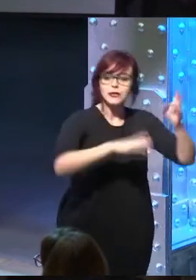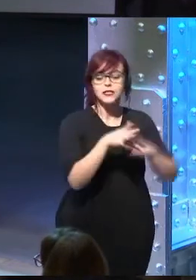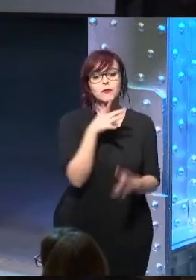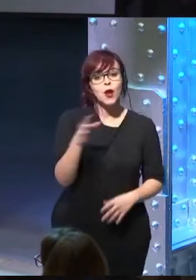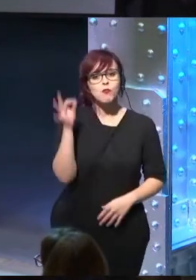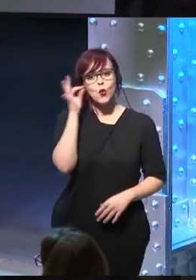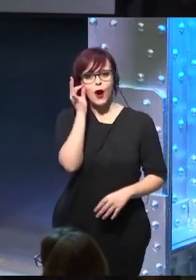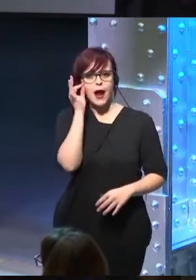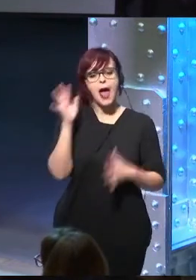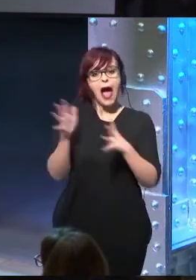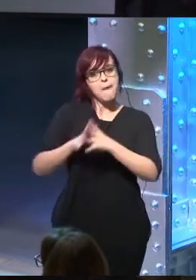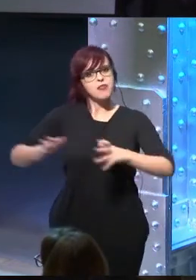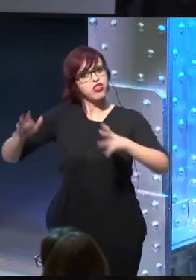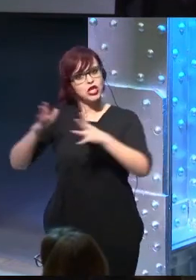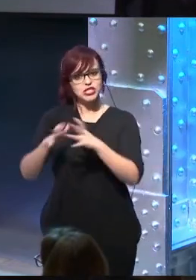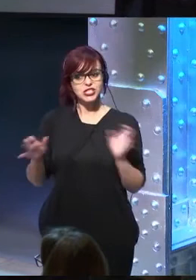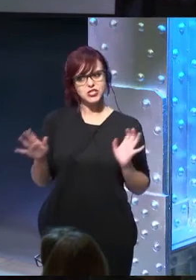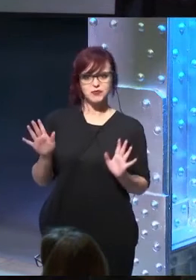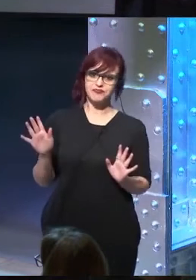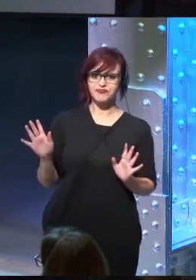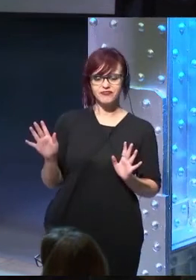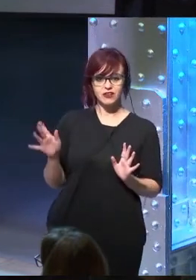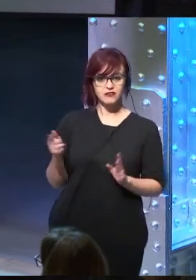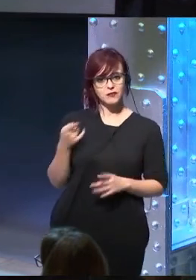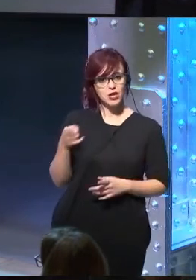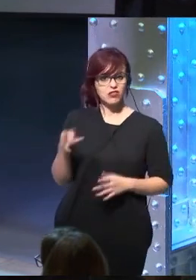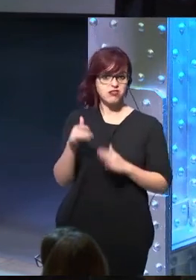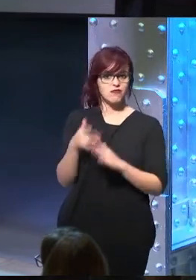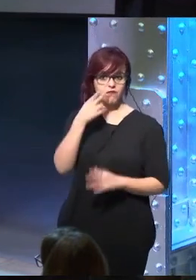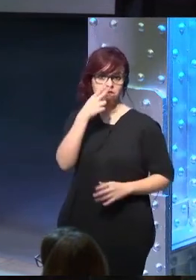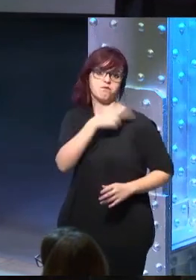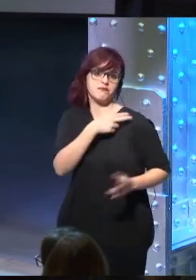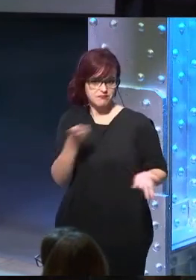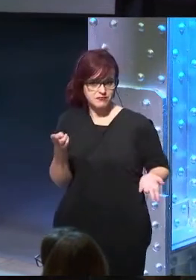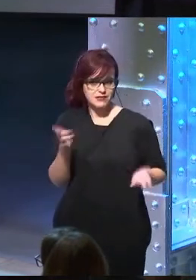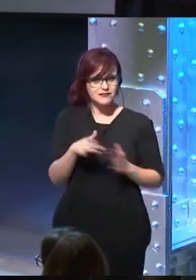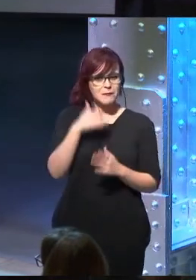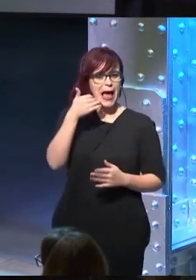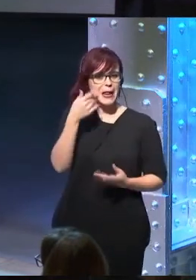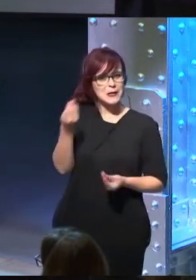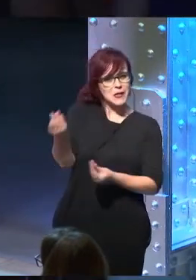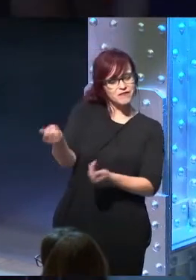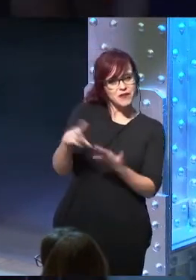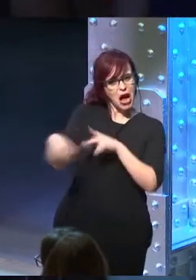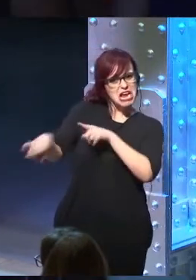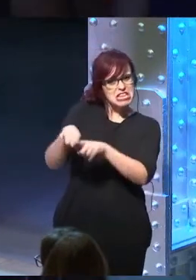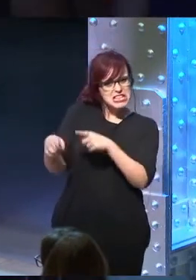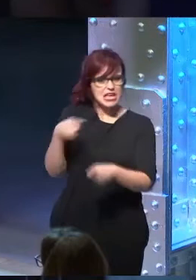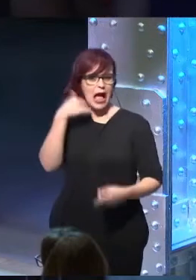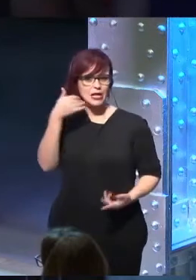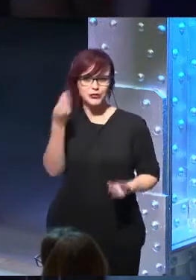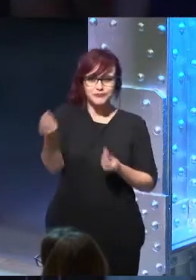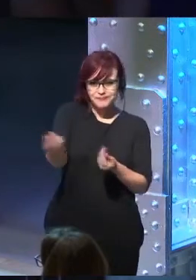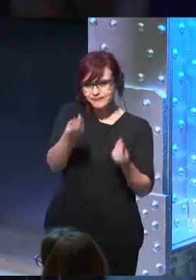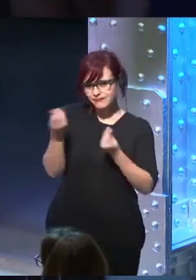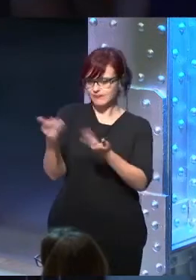a woman, it is a criticism. Right? It's a mark of, it's an implied criticism that